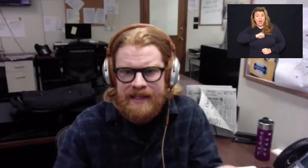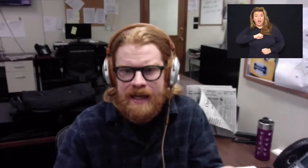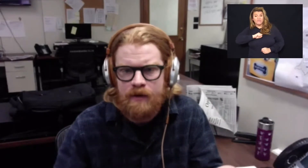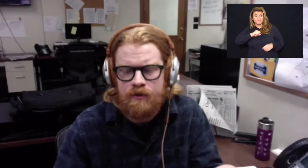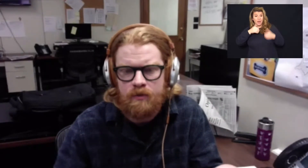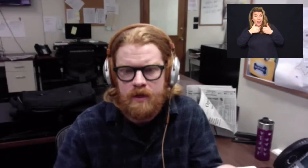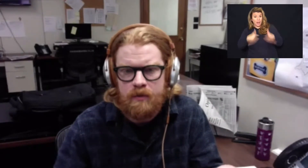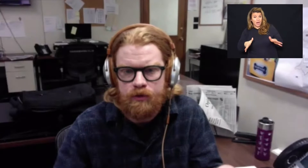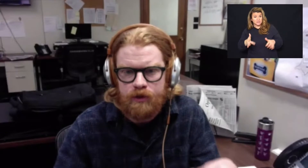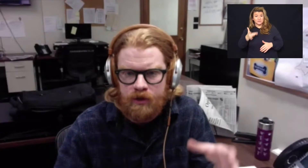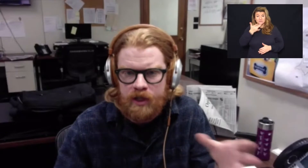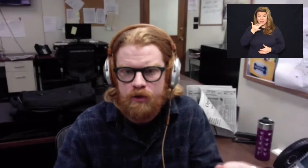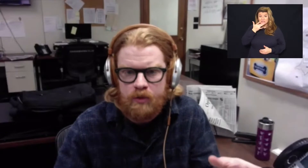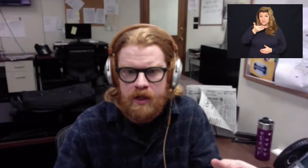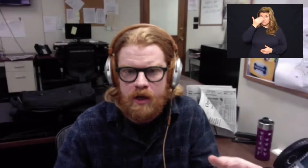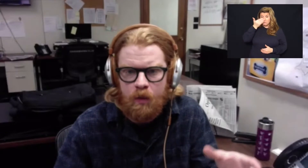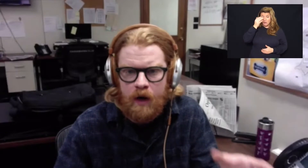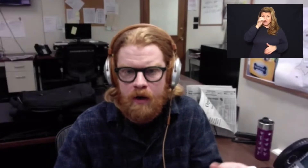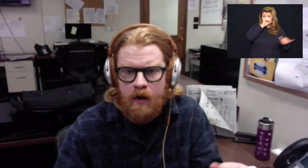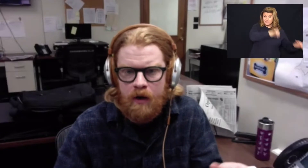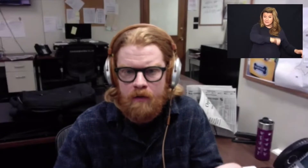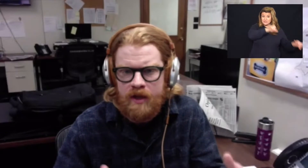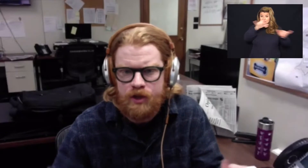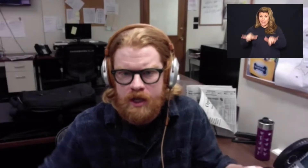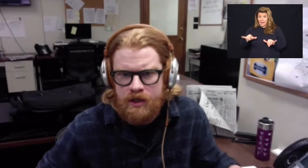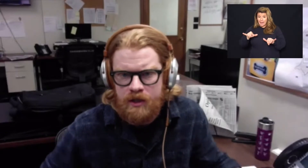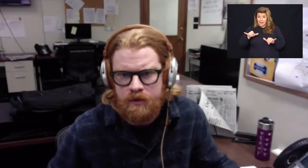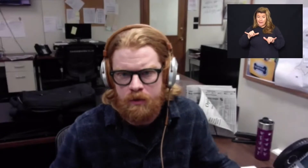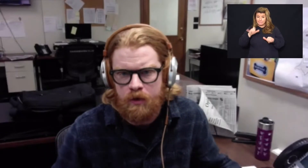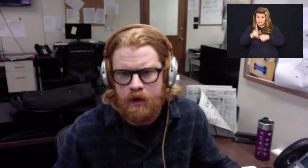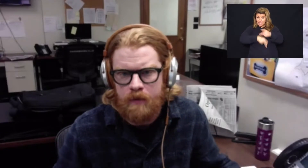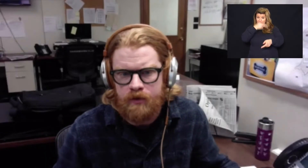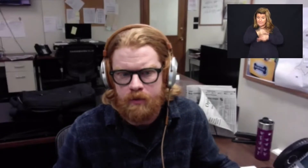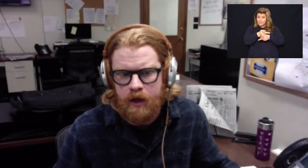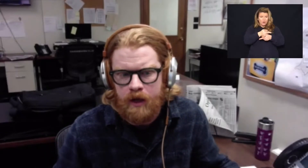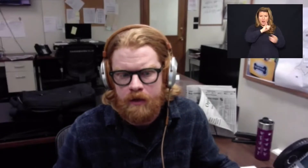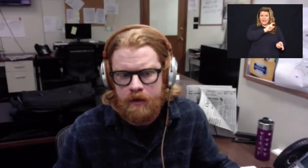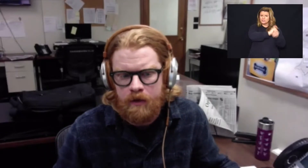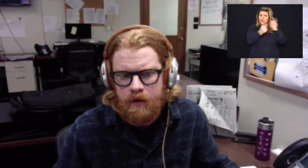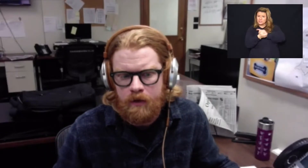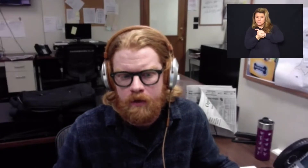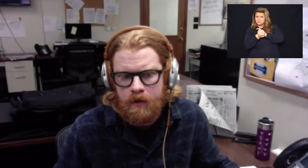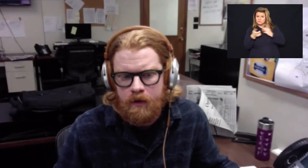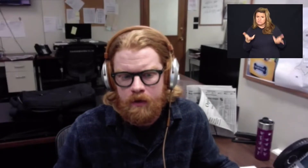main indicators that people still need to be aware of, or is that changing as Omicron comes into play?